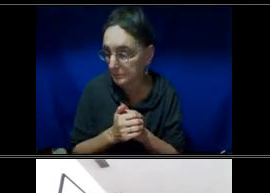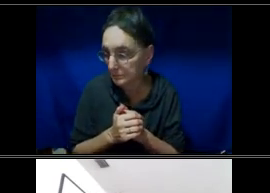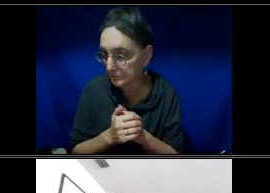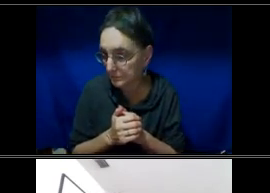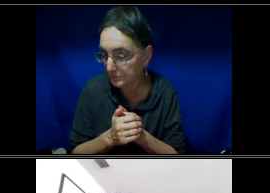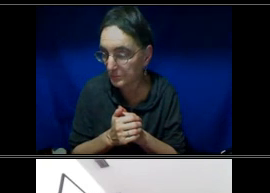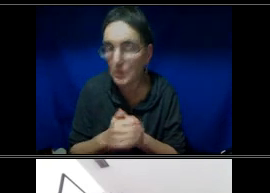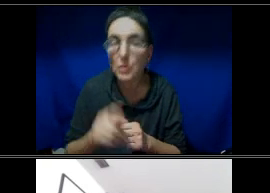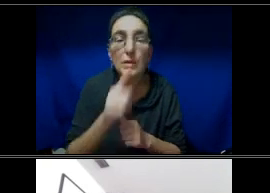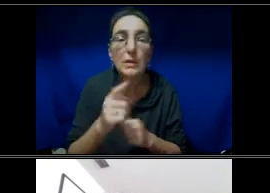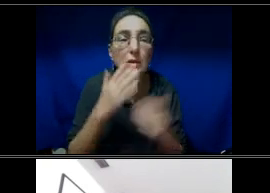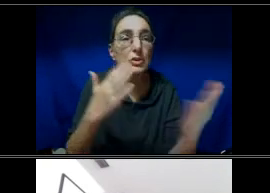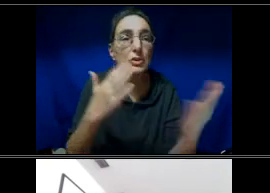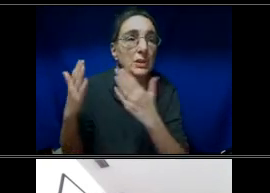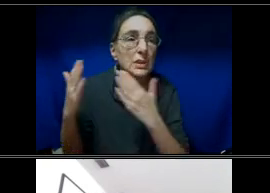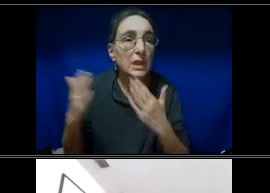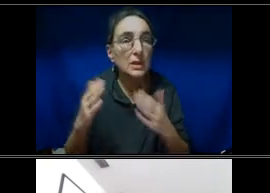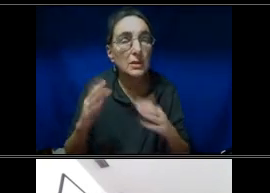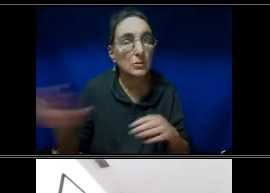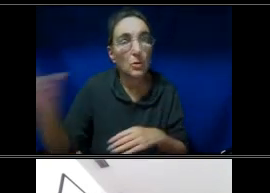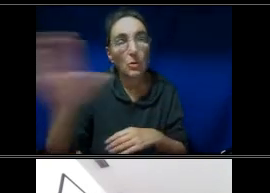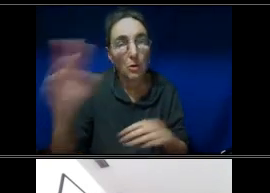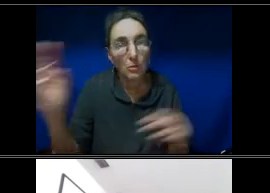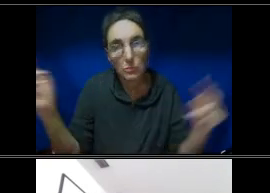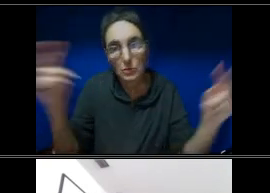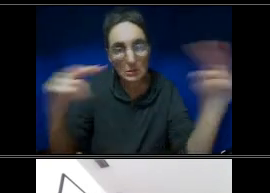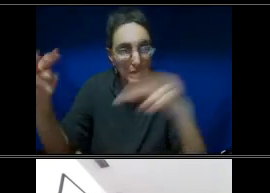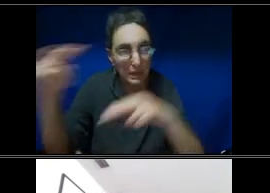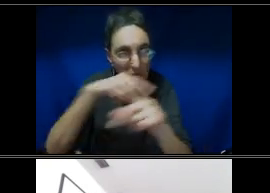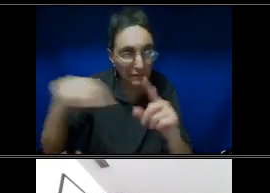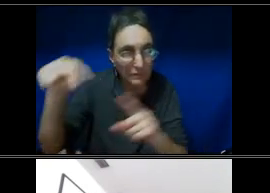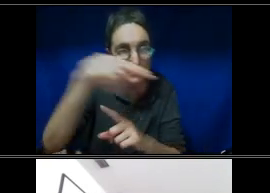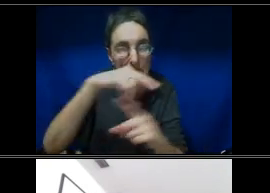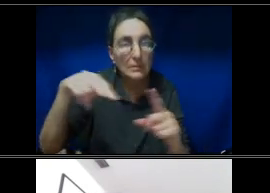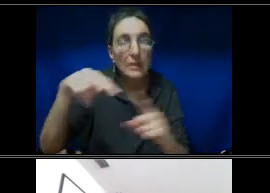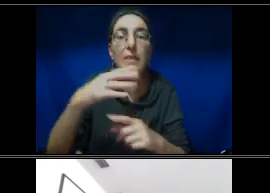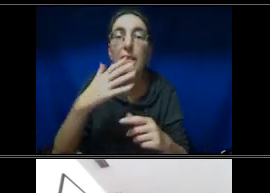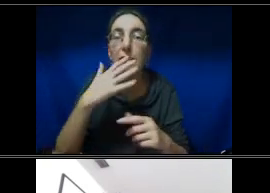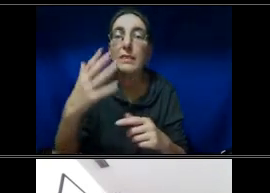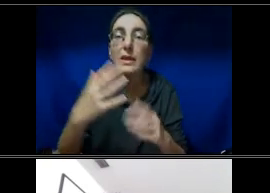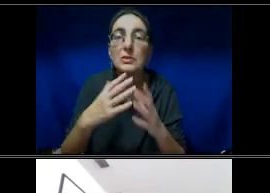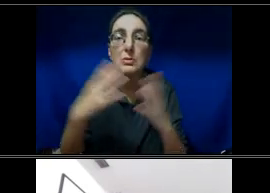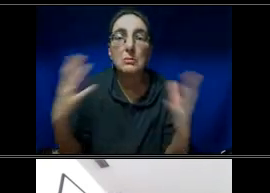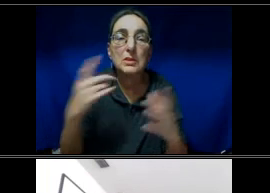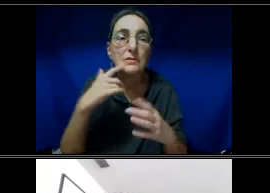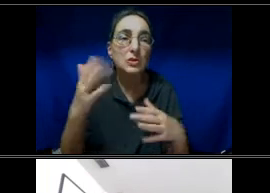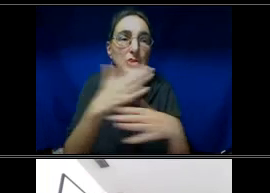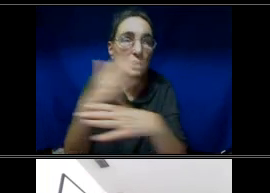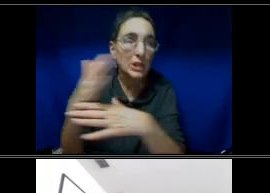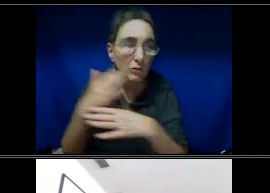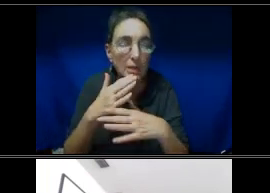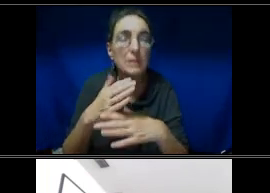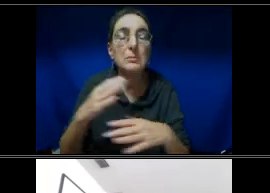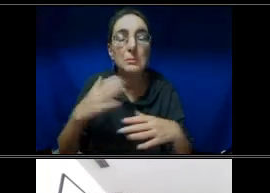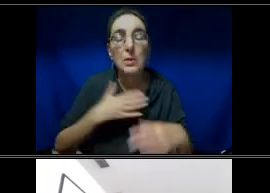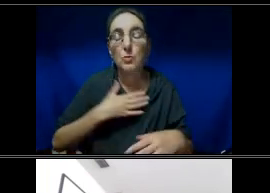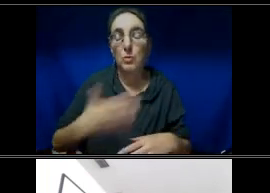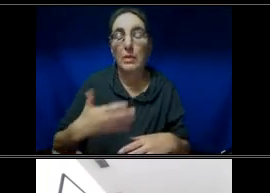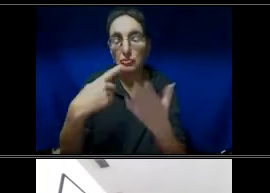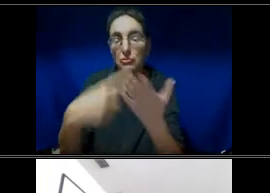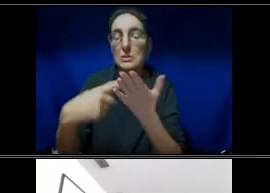really appreciate everyone's perspectives, and thanks so much for sharing so much and being willing to discuss something that